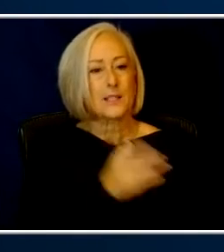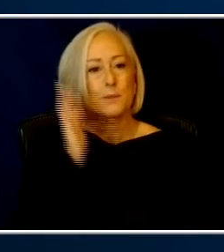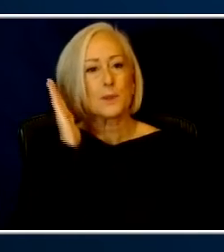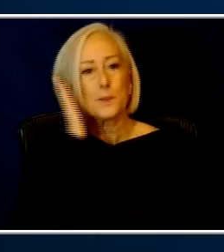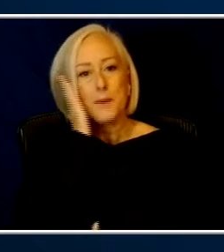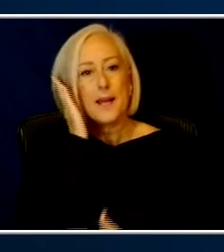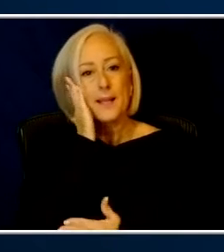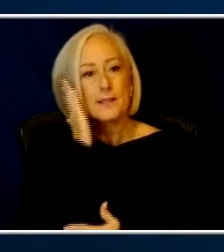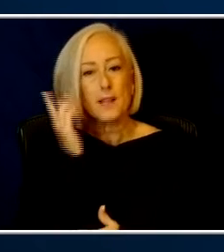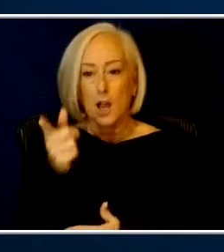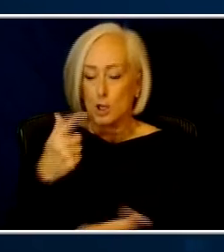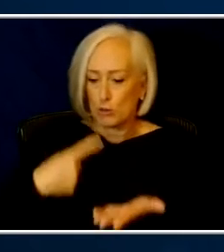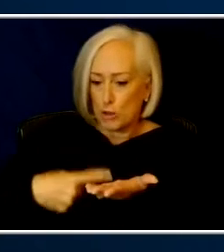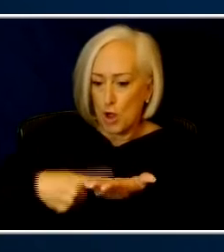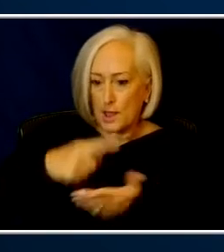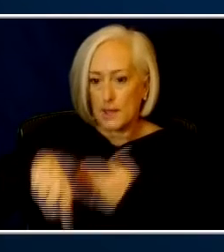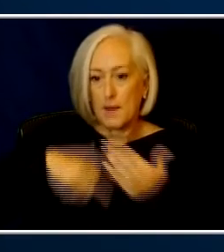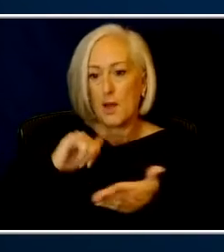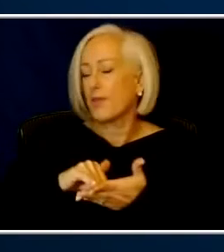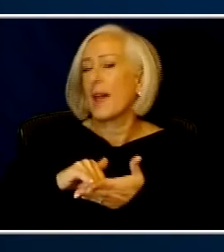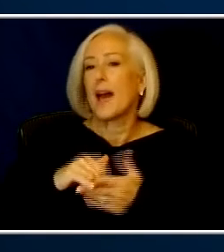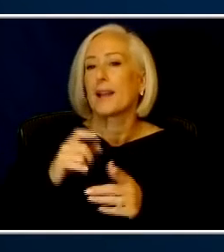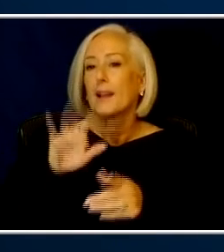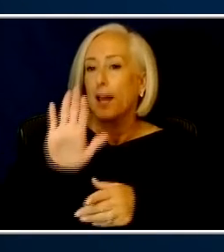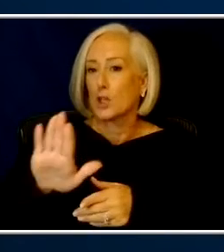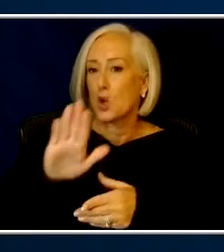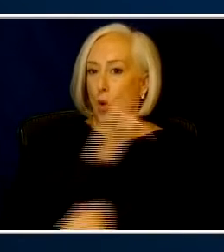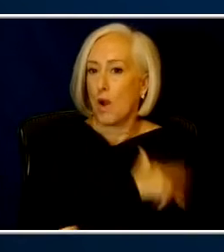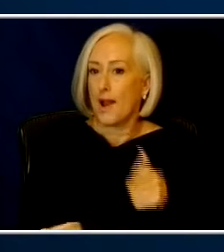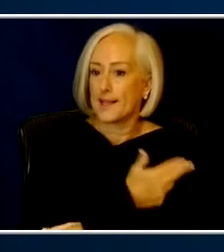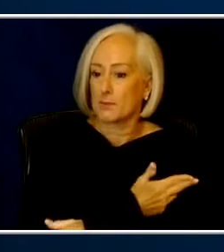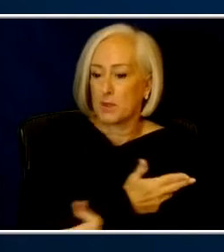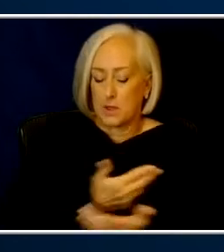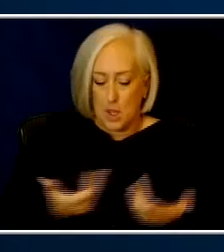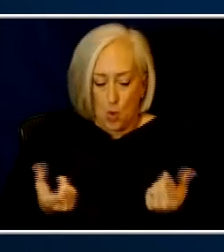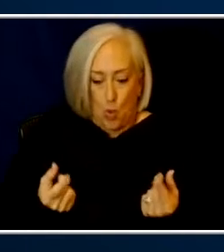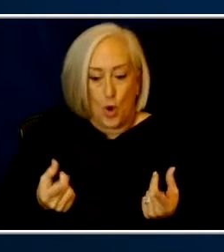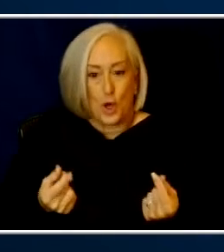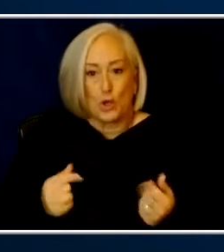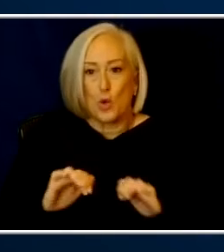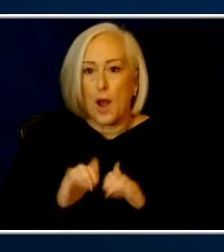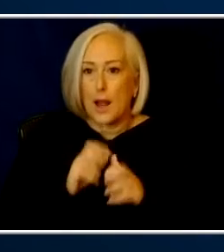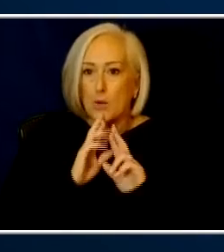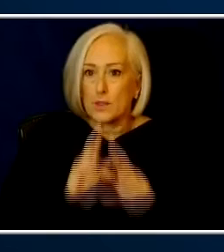and how to think about, gosh, how are we going to respond to this if things get worse again?